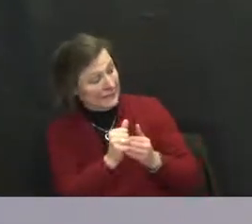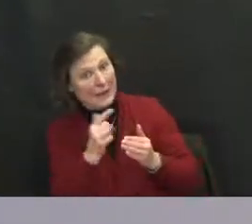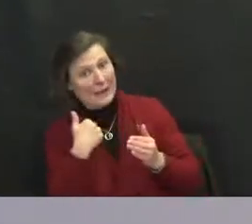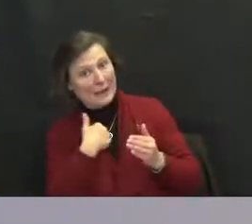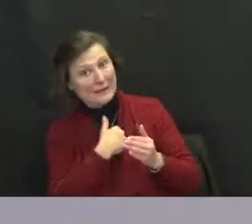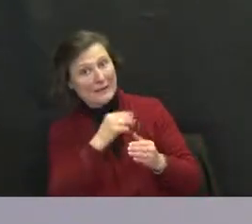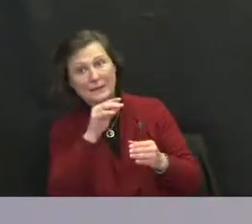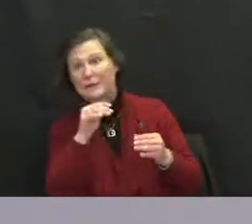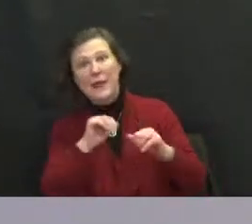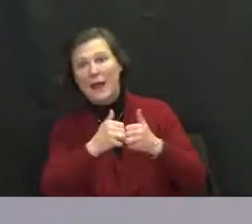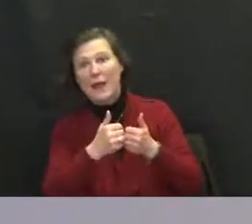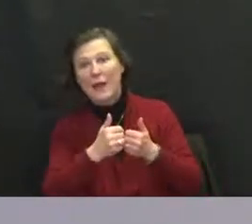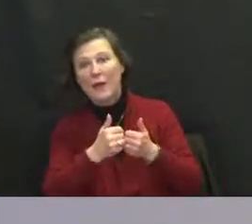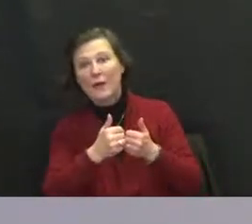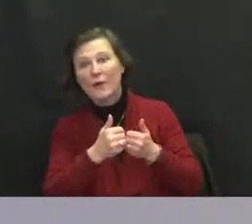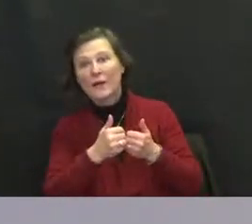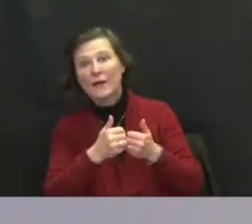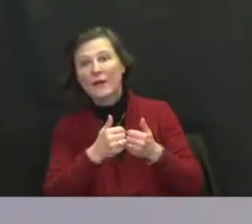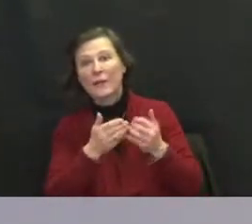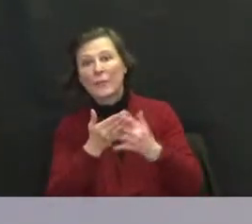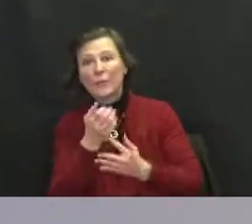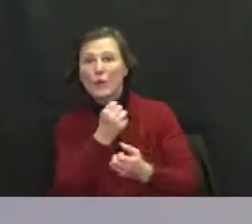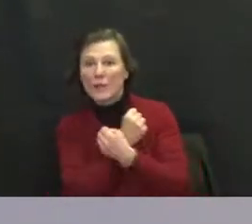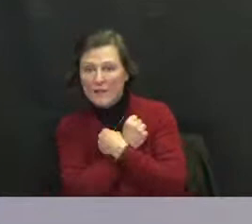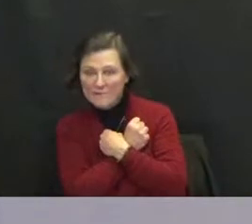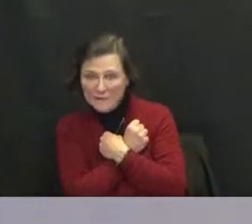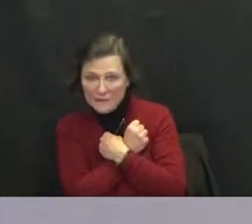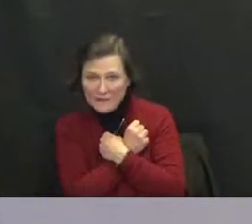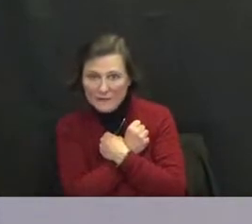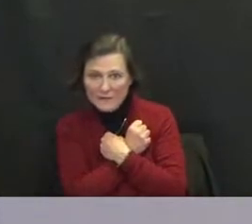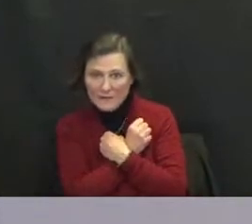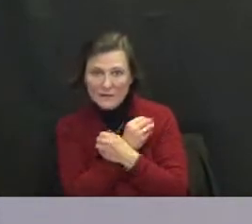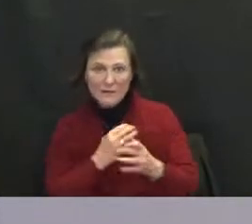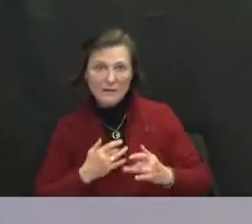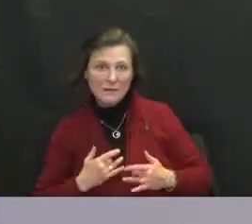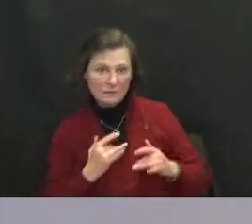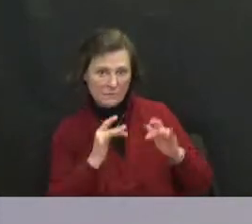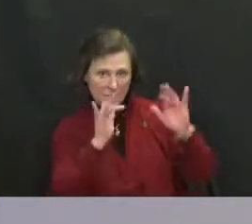by the love and the compassion